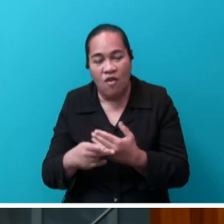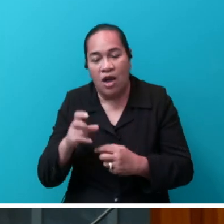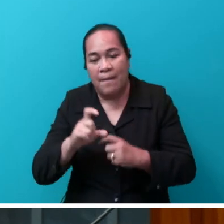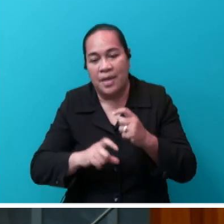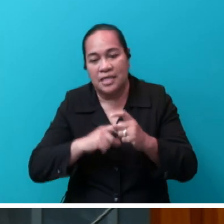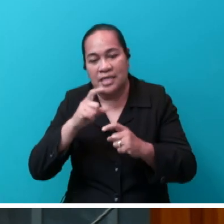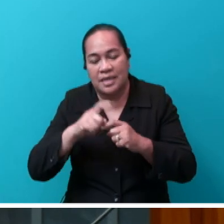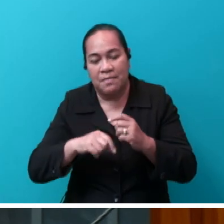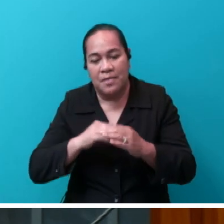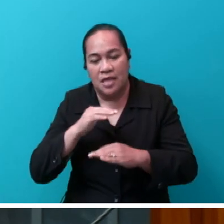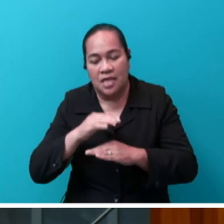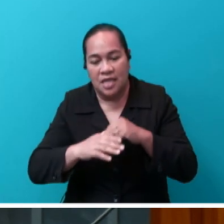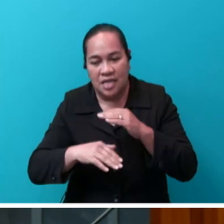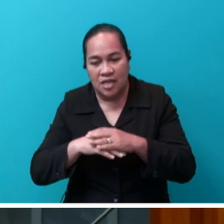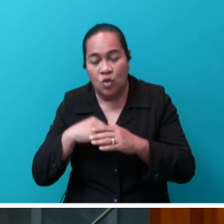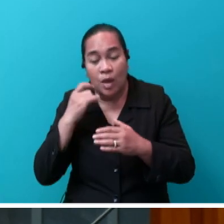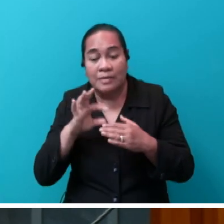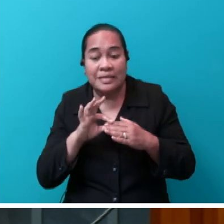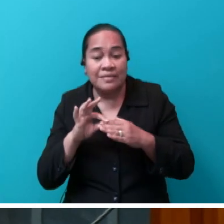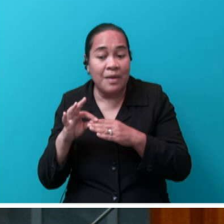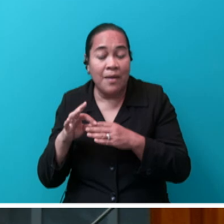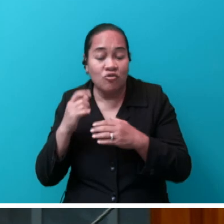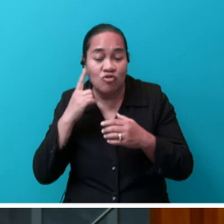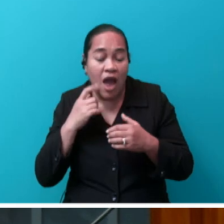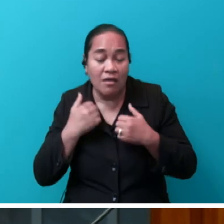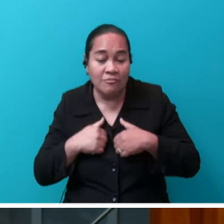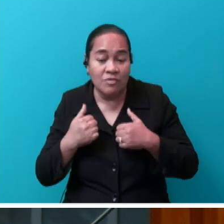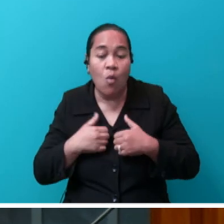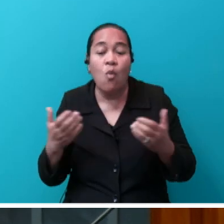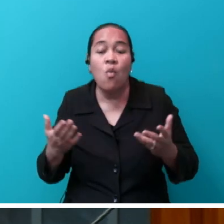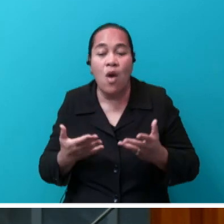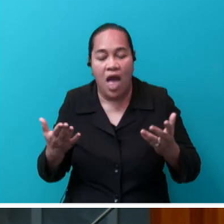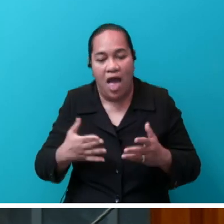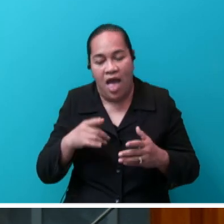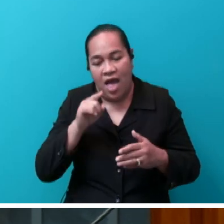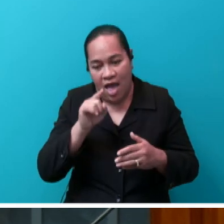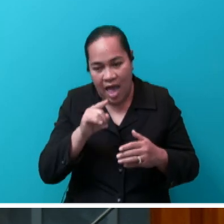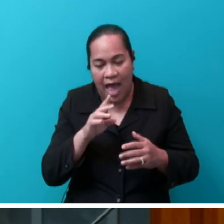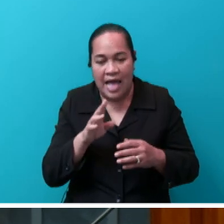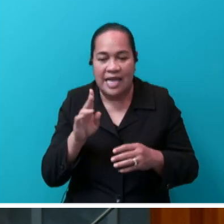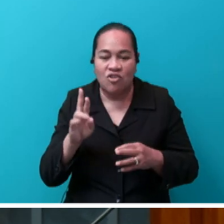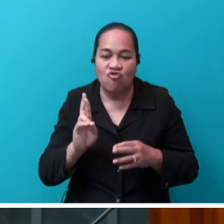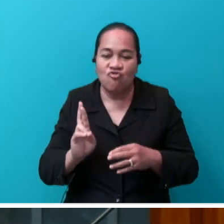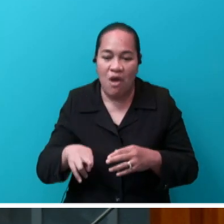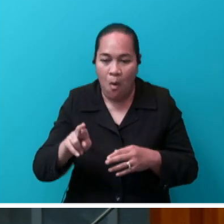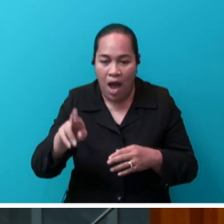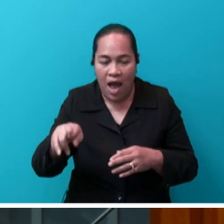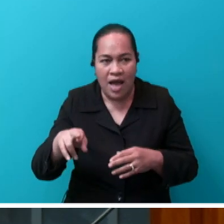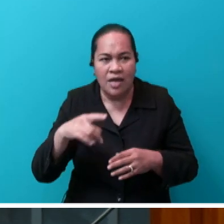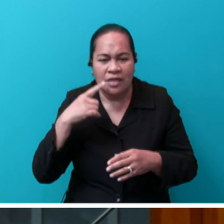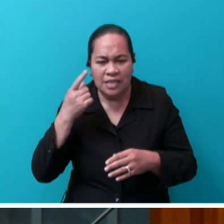building, which is to be piloted in the Rewa province. The program will feature the utilization of the Luban